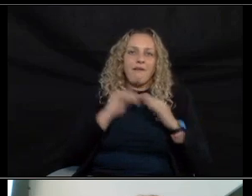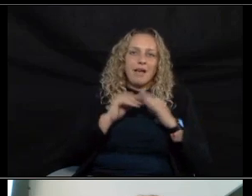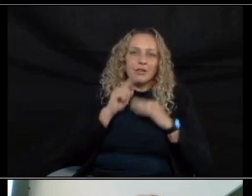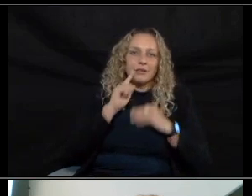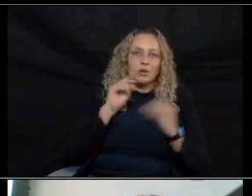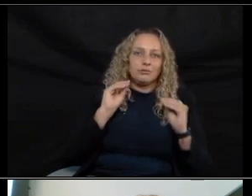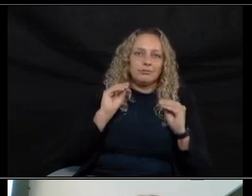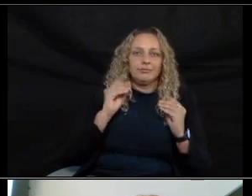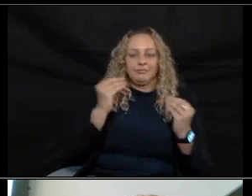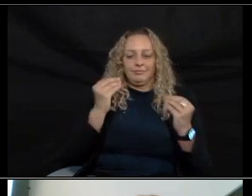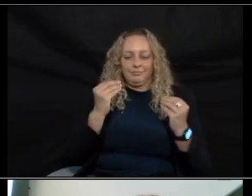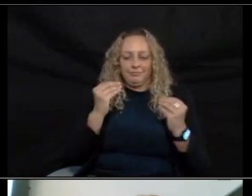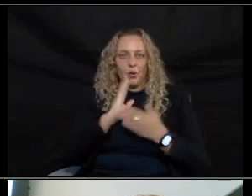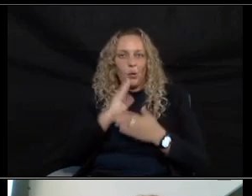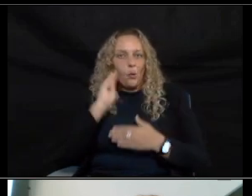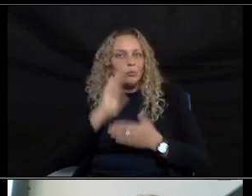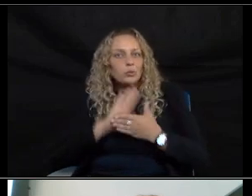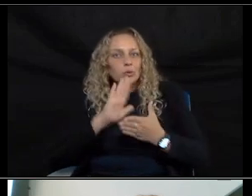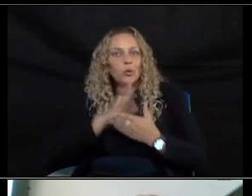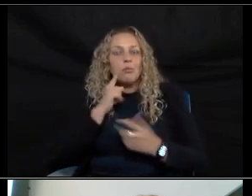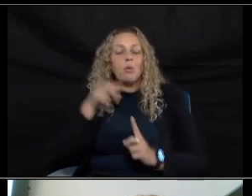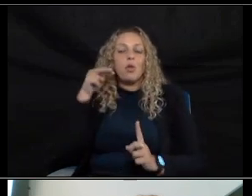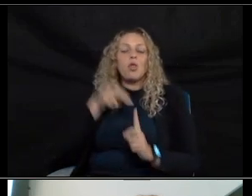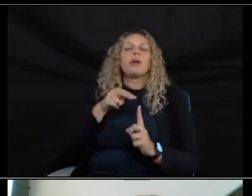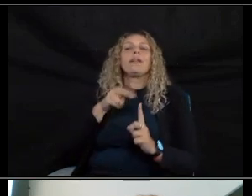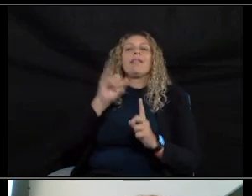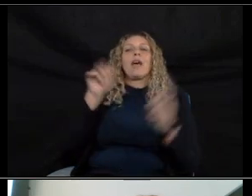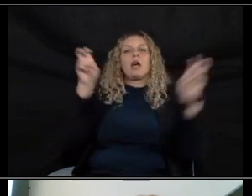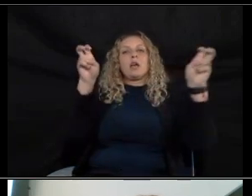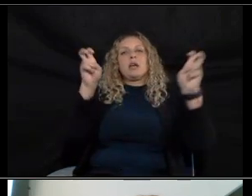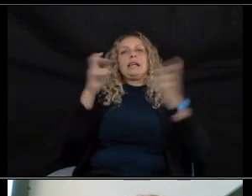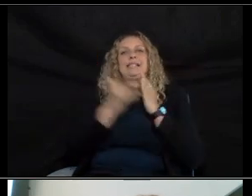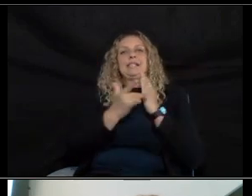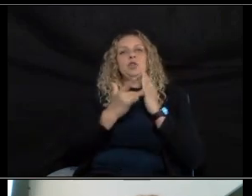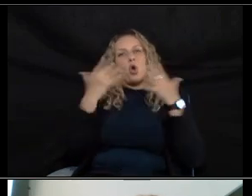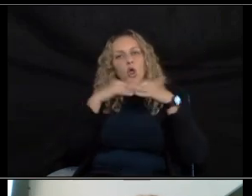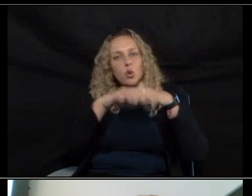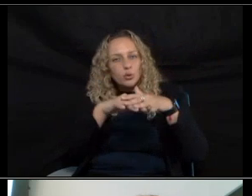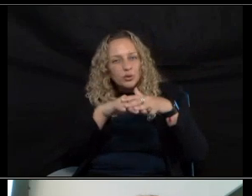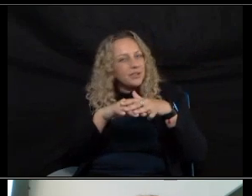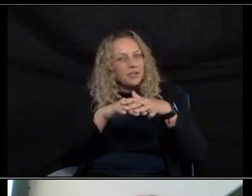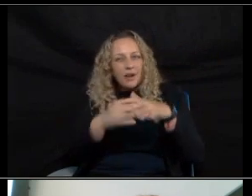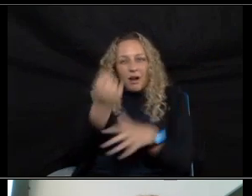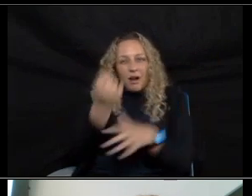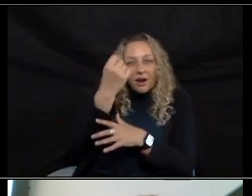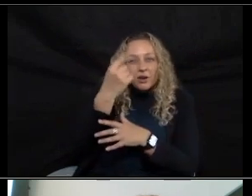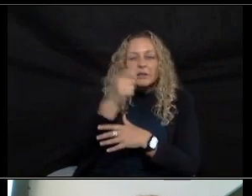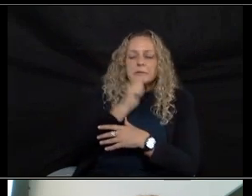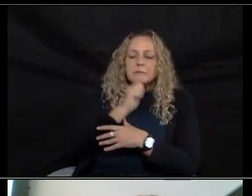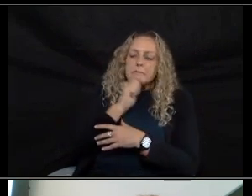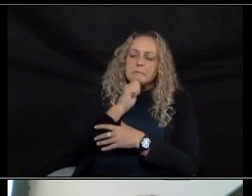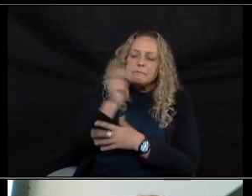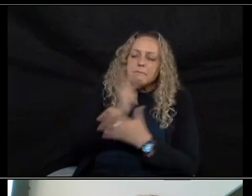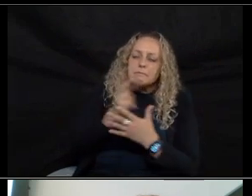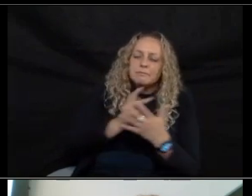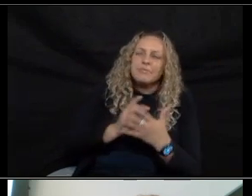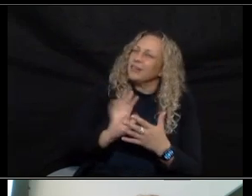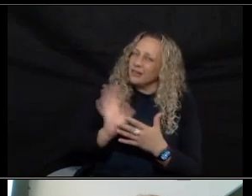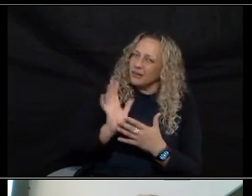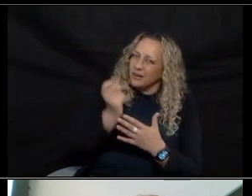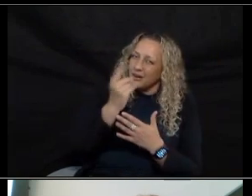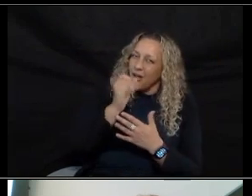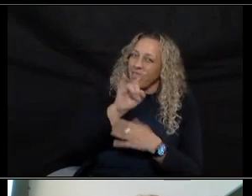done. But what we're looking at here, we call digital inclusion. This is about much more than getting our kids through the next few weeks. This is